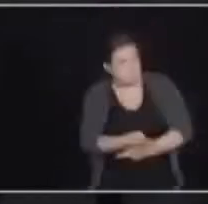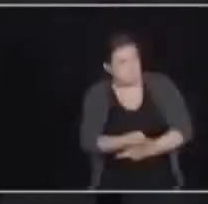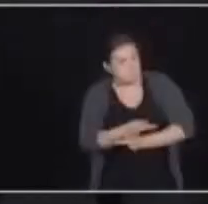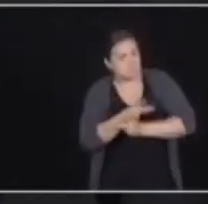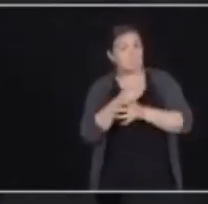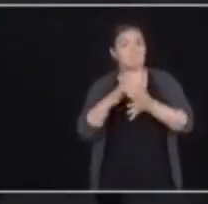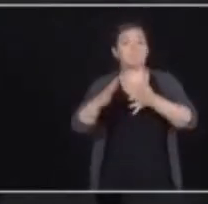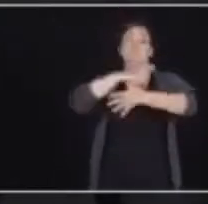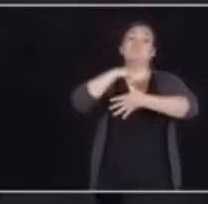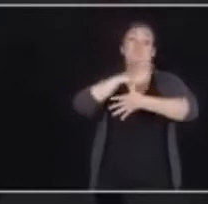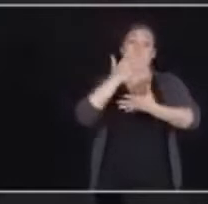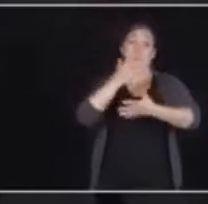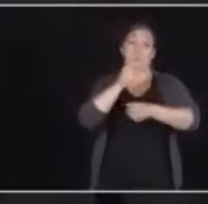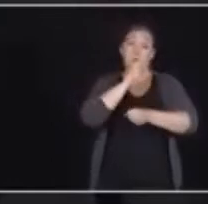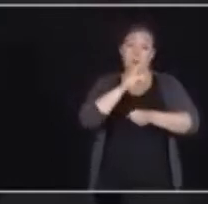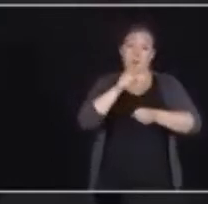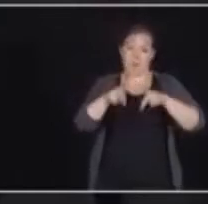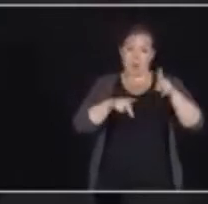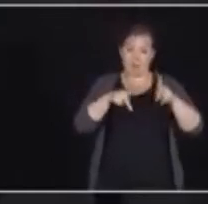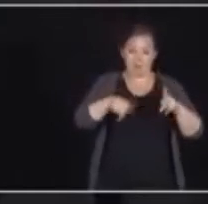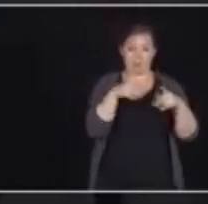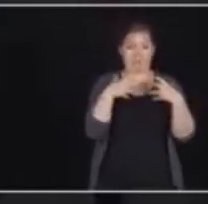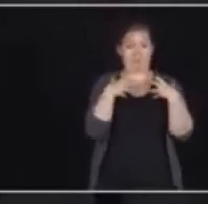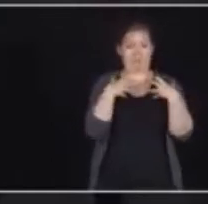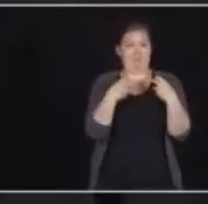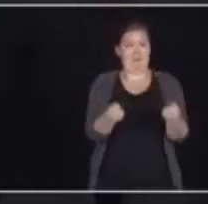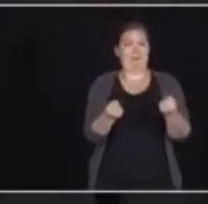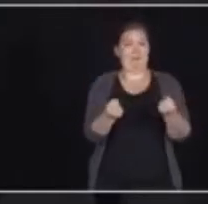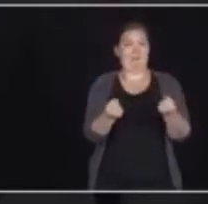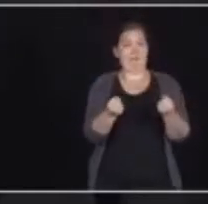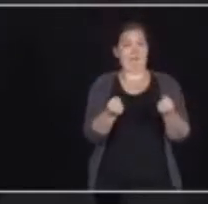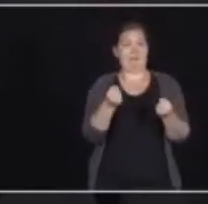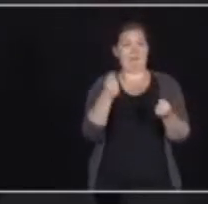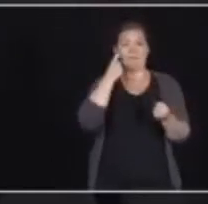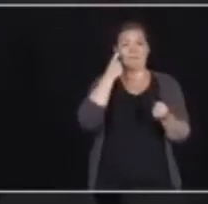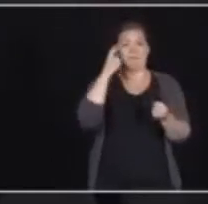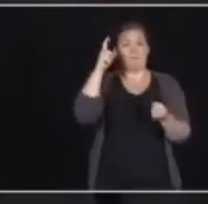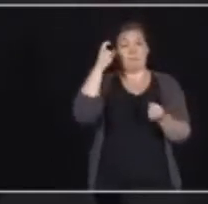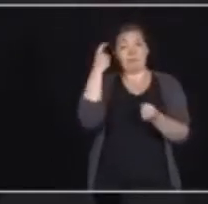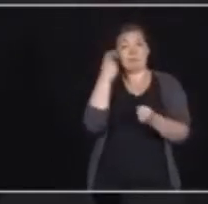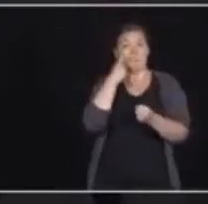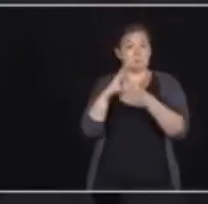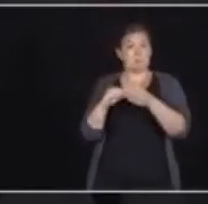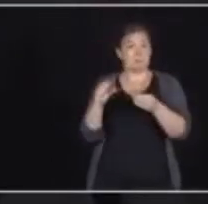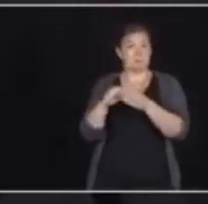But we want to make sure, and as you heard the Premier say in his remarks, it's